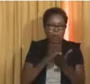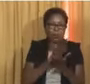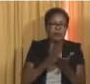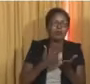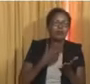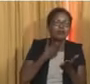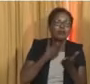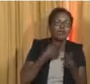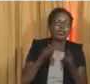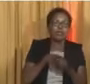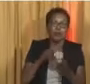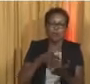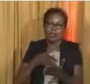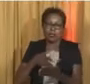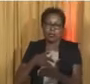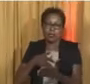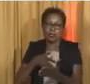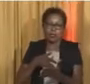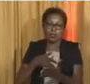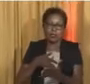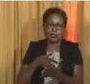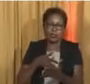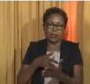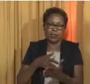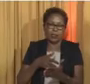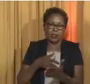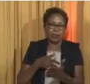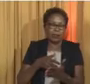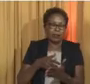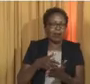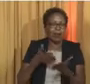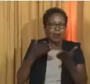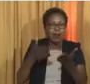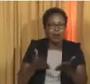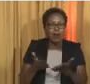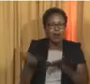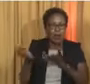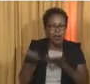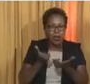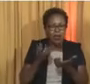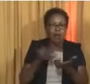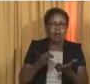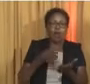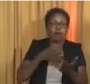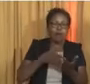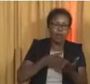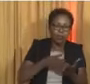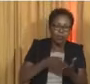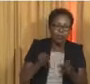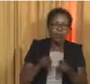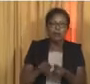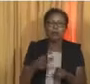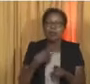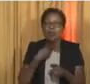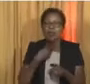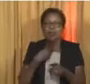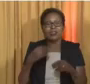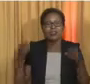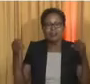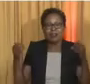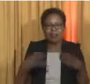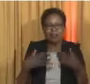flexibility. The quest for a balance between rigidity and flexibility is evident in